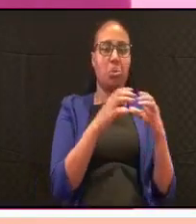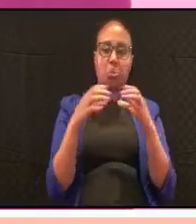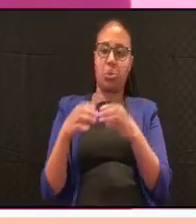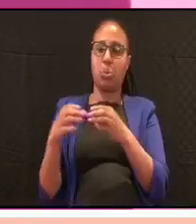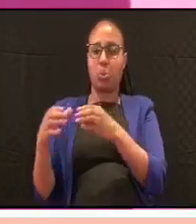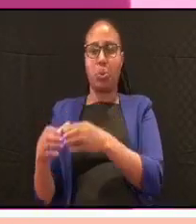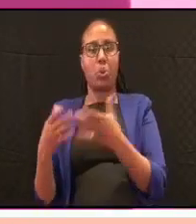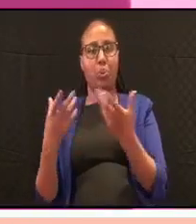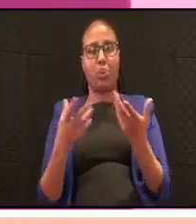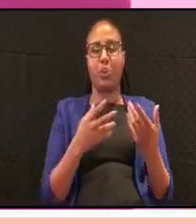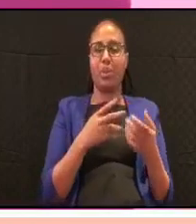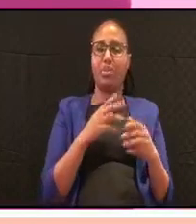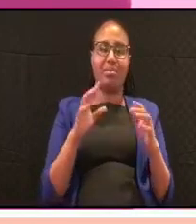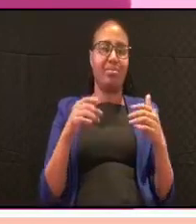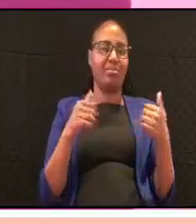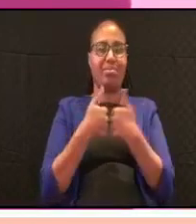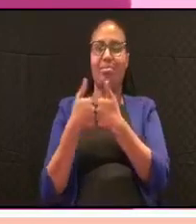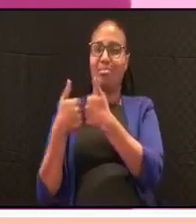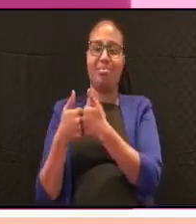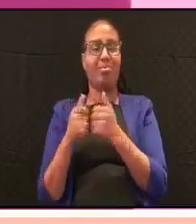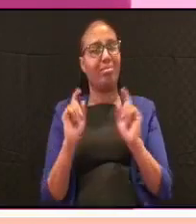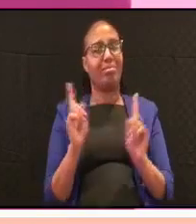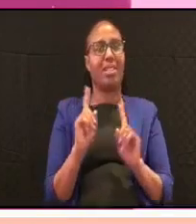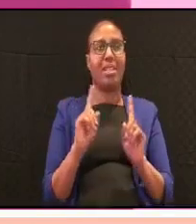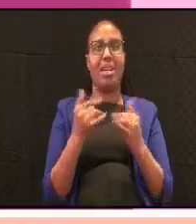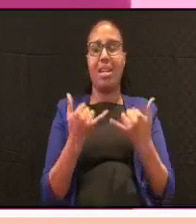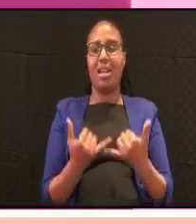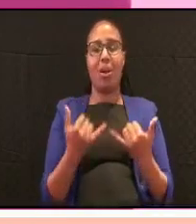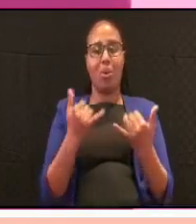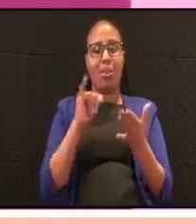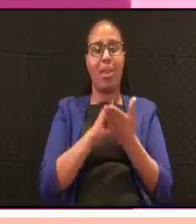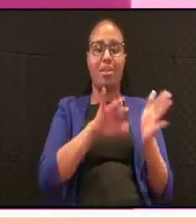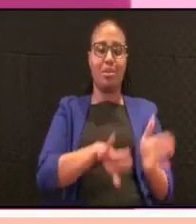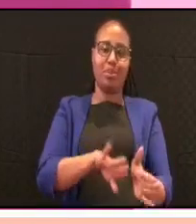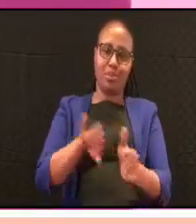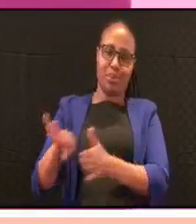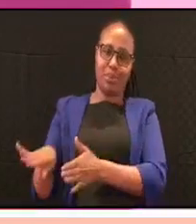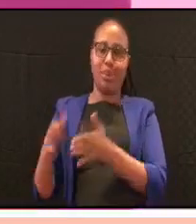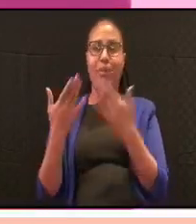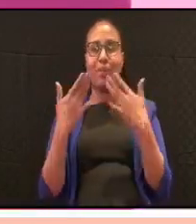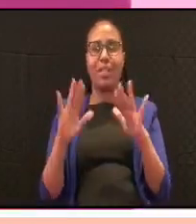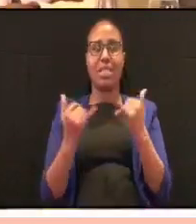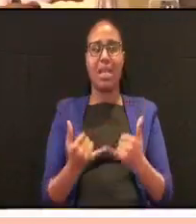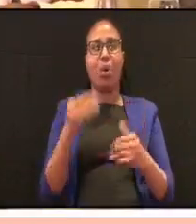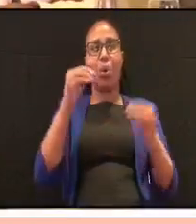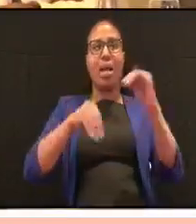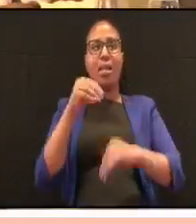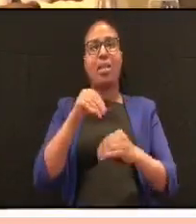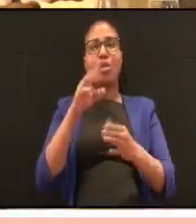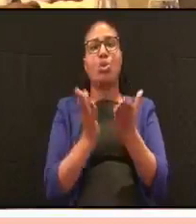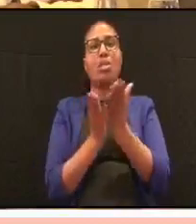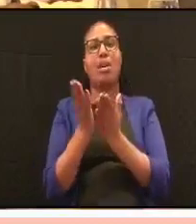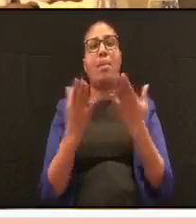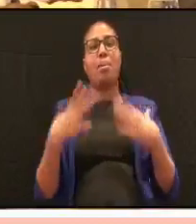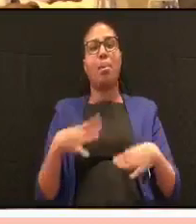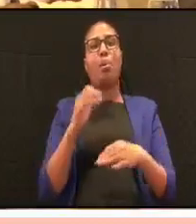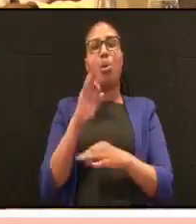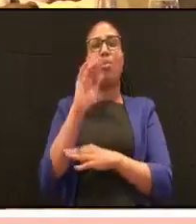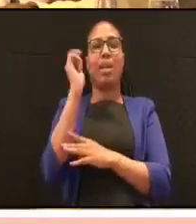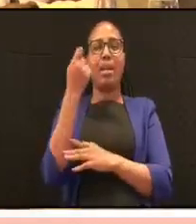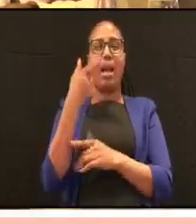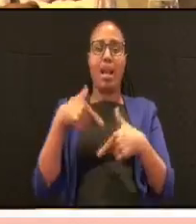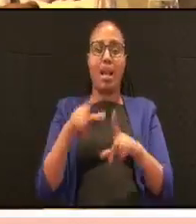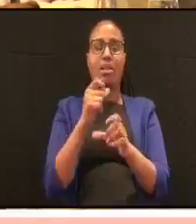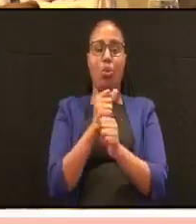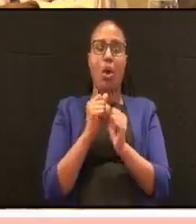This coalition versus this one. That is water under the bridge. We are all now elected to serve the people of Kenya. Let